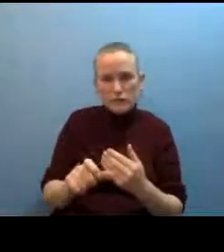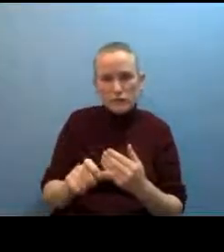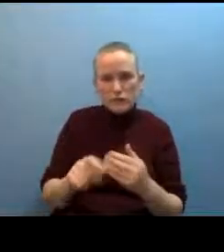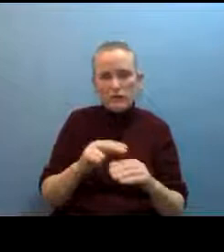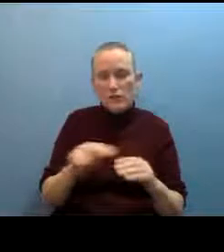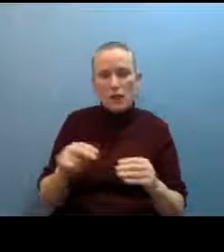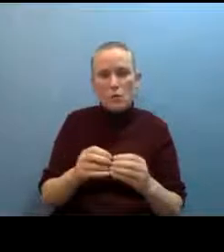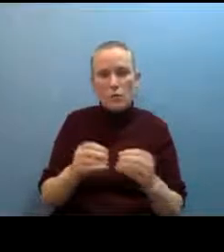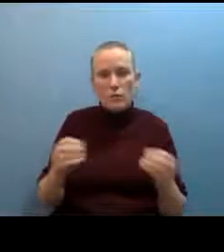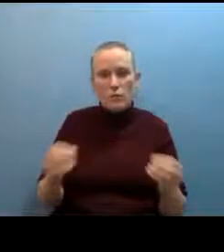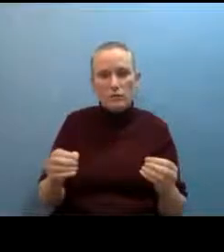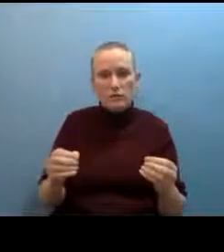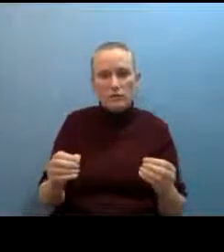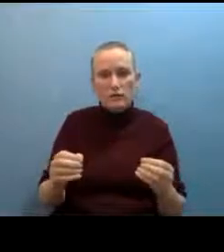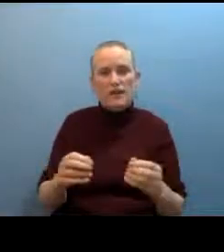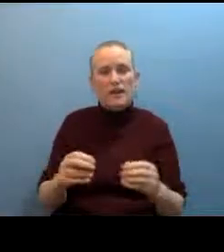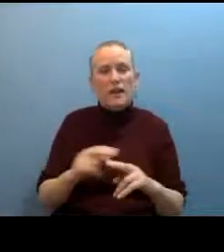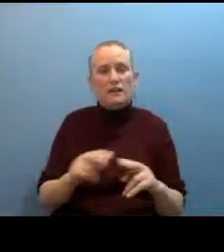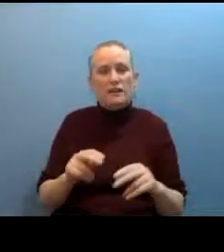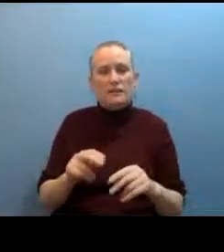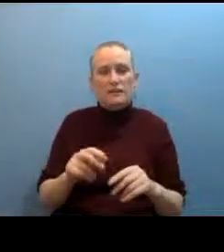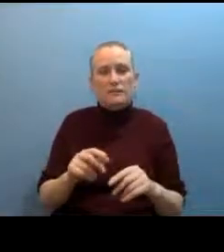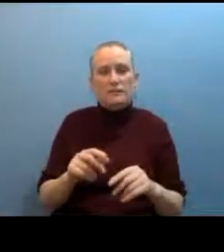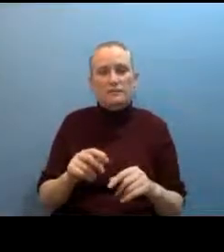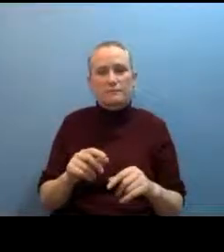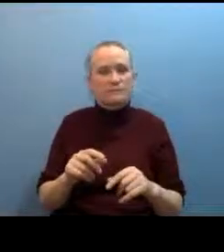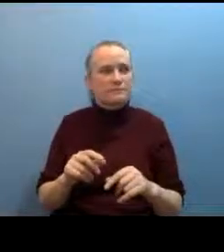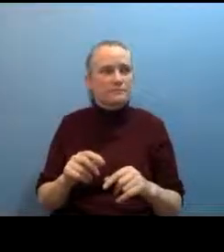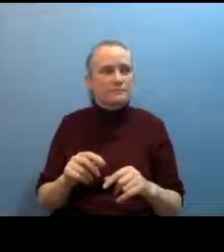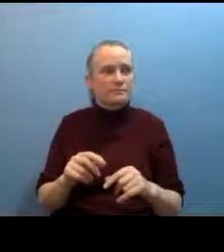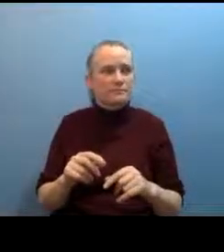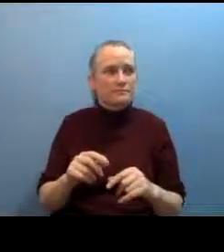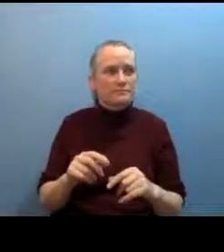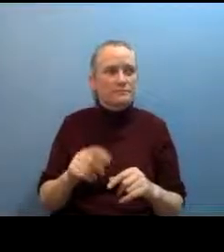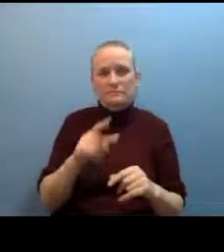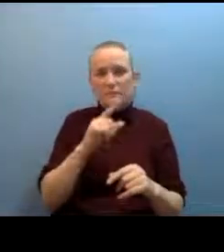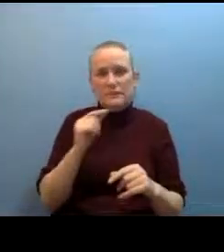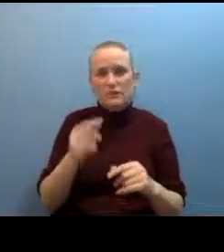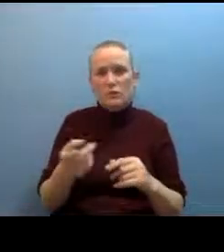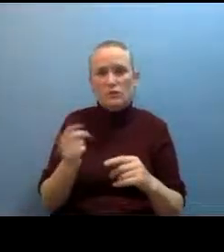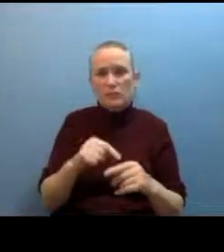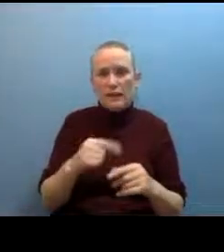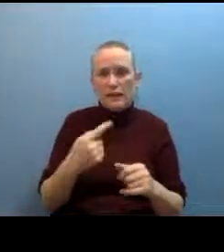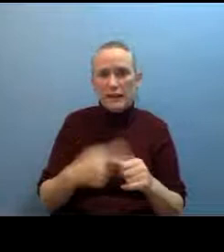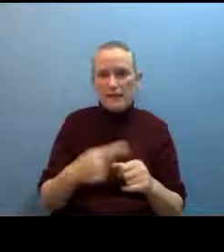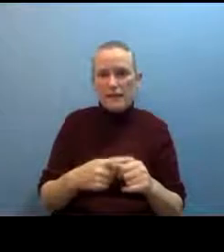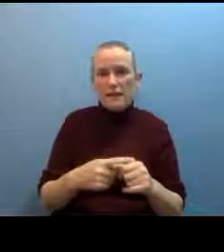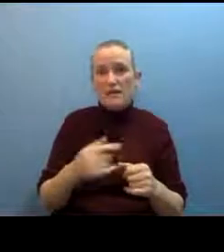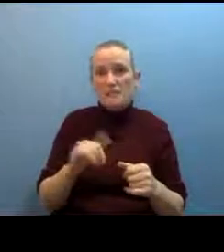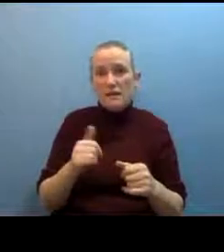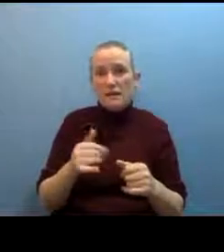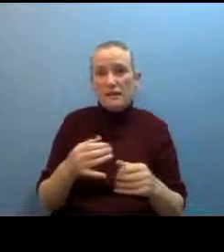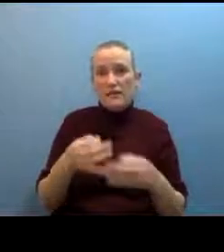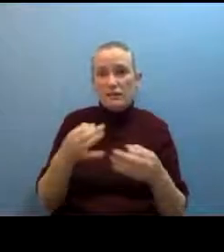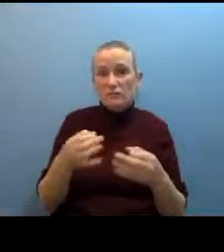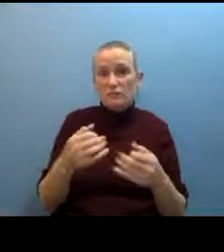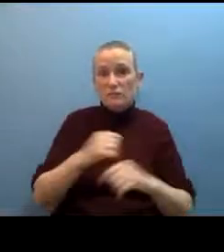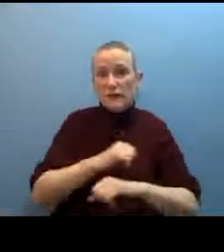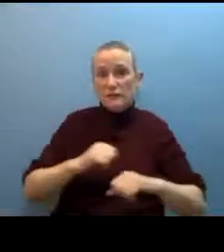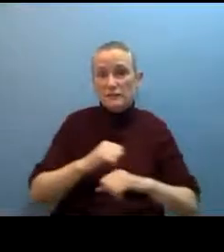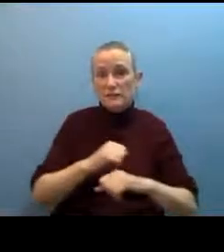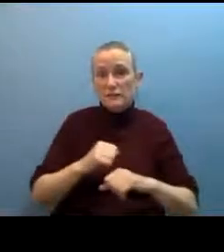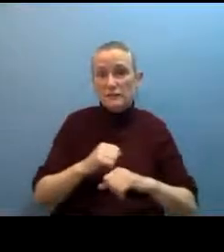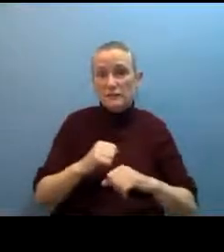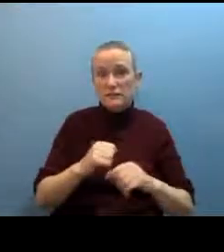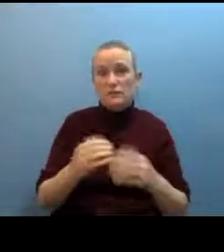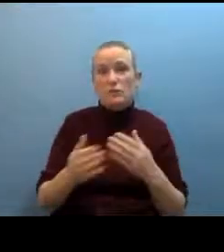saying they don't want you to come back to it again in the future. It might be about coming back time and again and giving them the space to talk about what's going